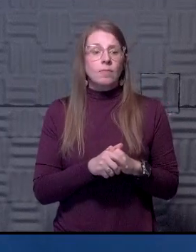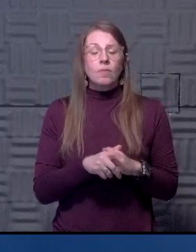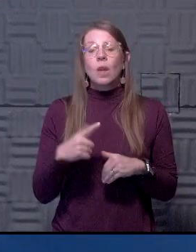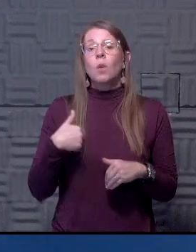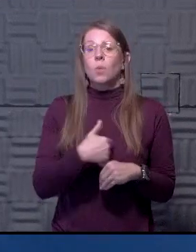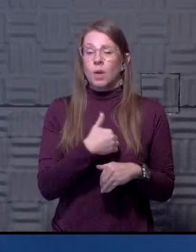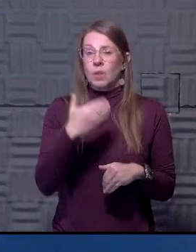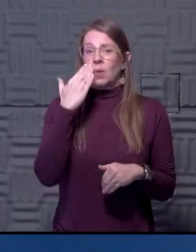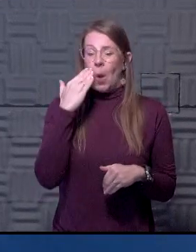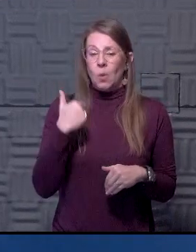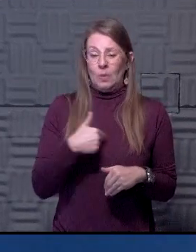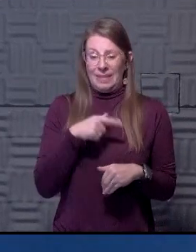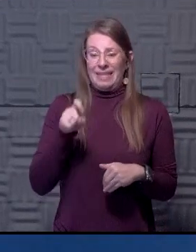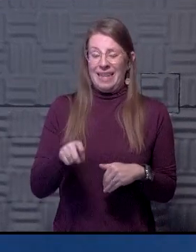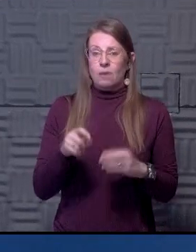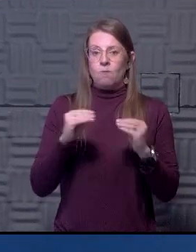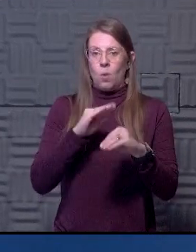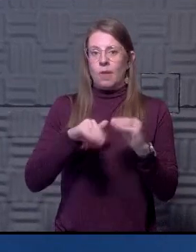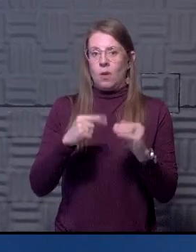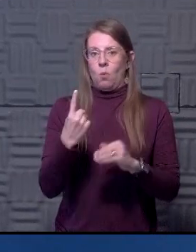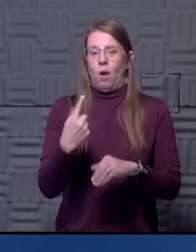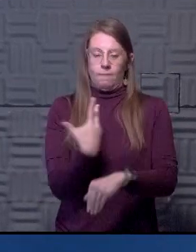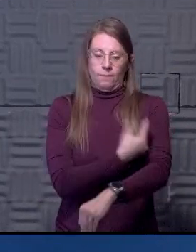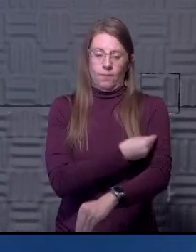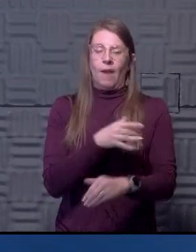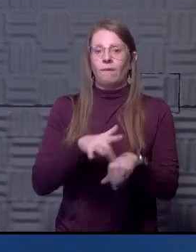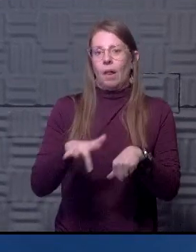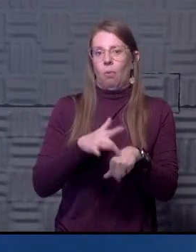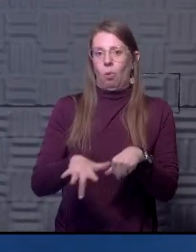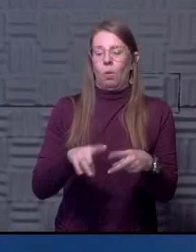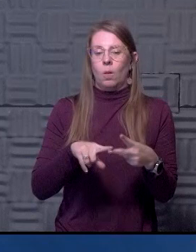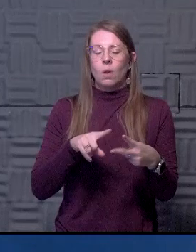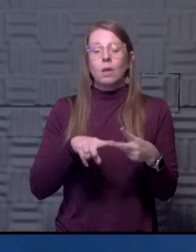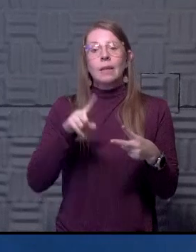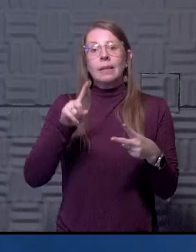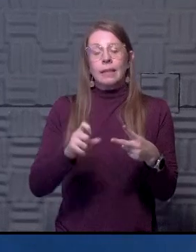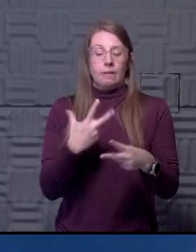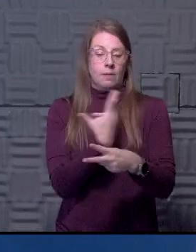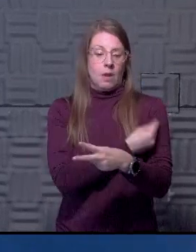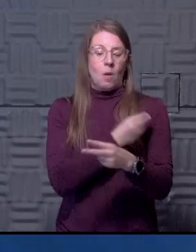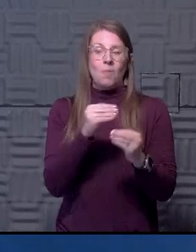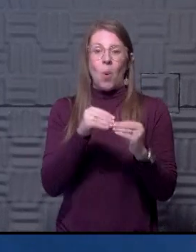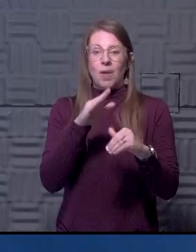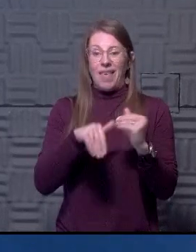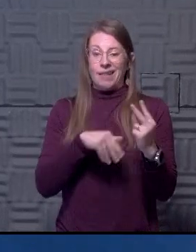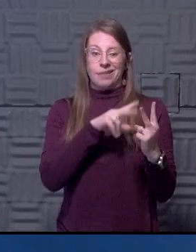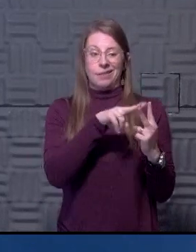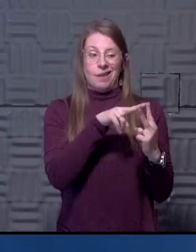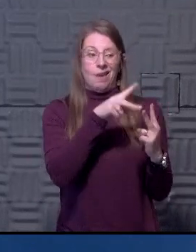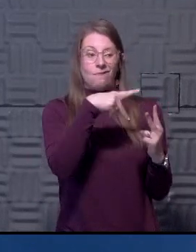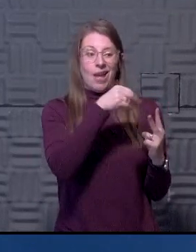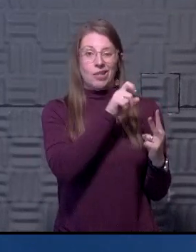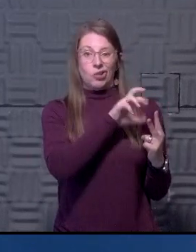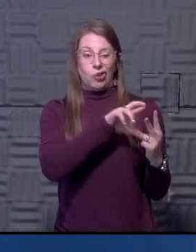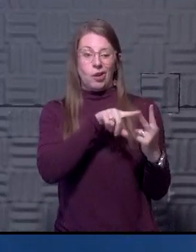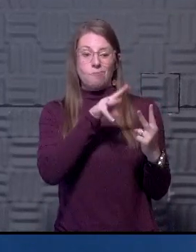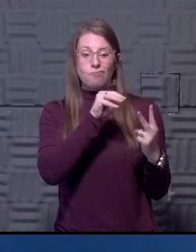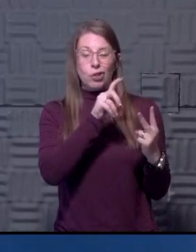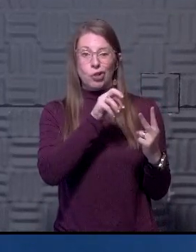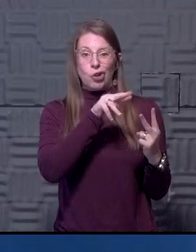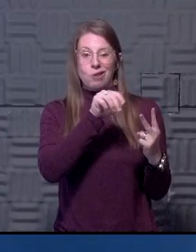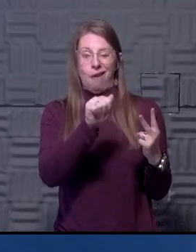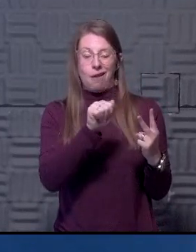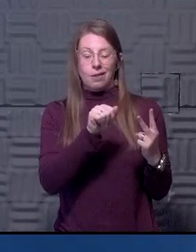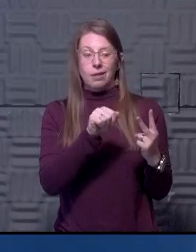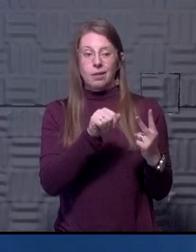we need multiple vaccines available. We need vaccines beyond the Moderna and the Pfizer ones that don't require that